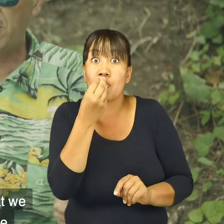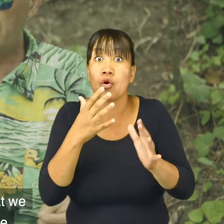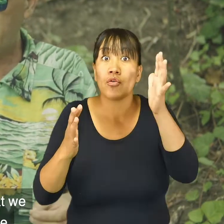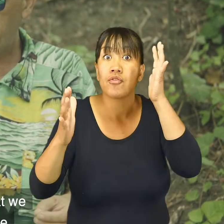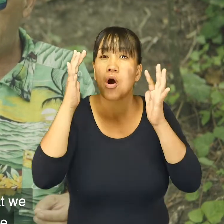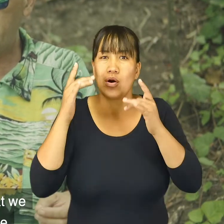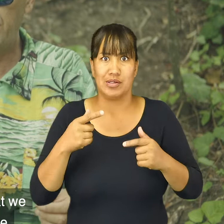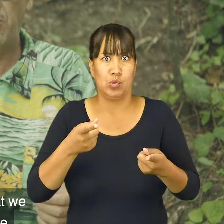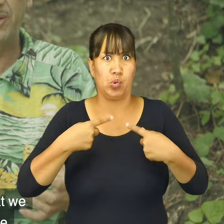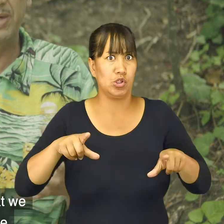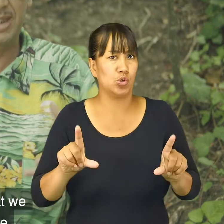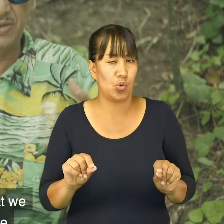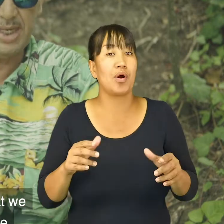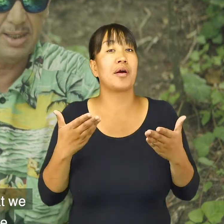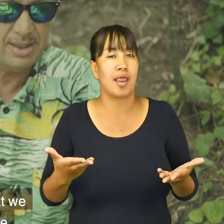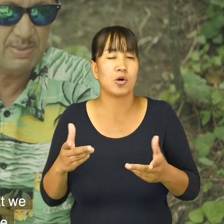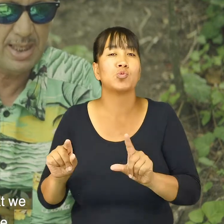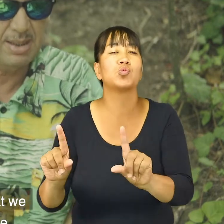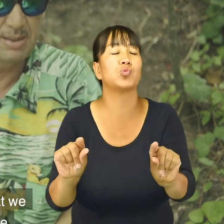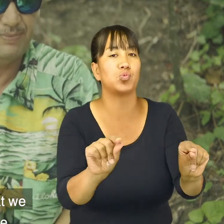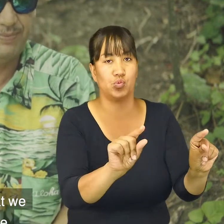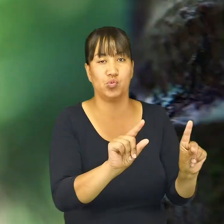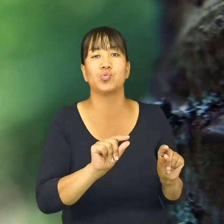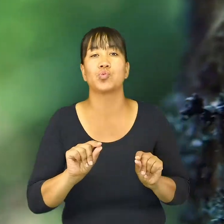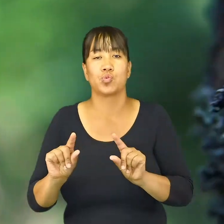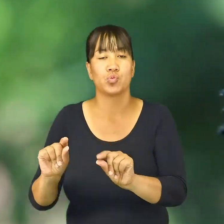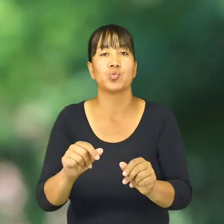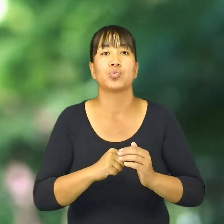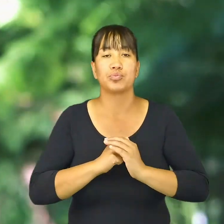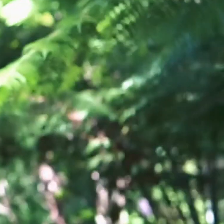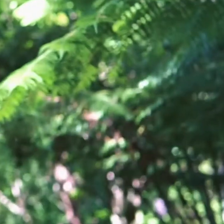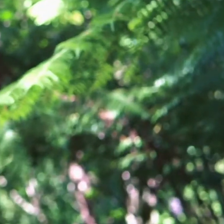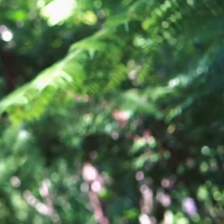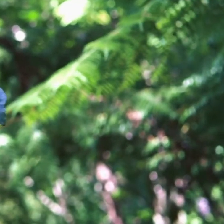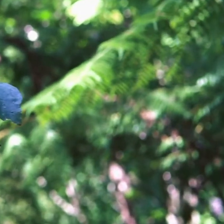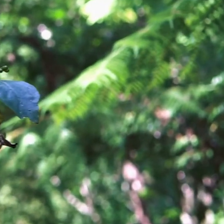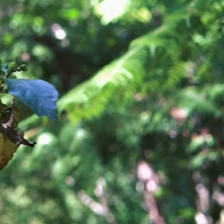Food forest was what we are doing in this place.